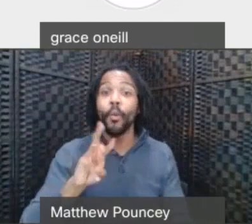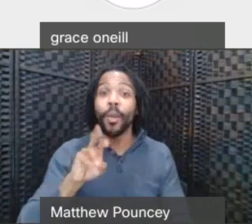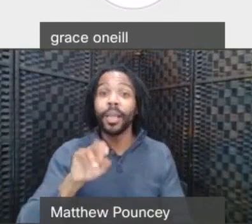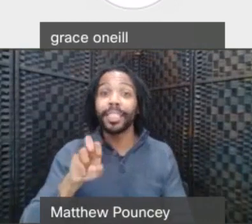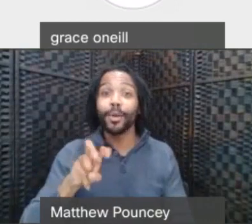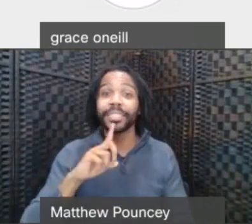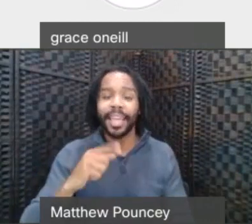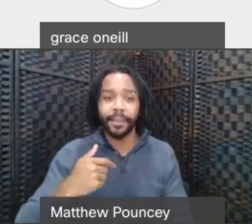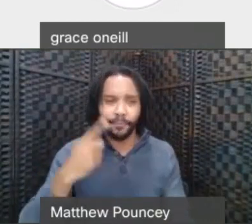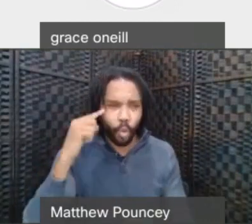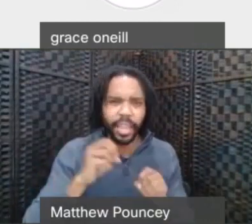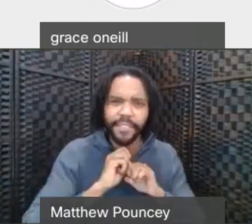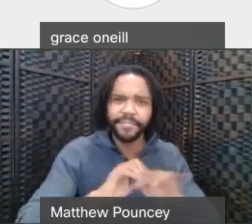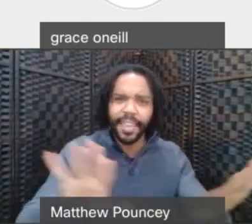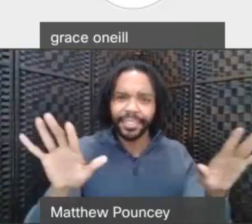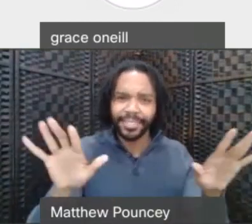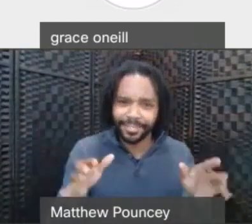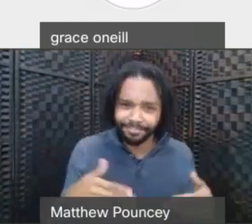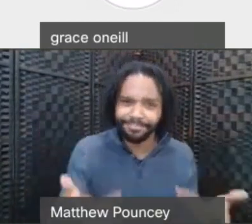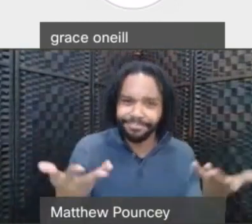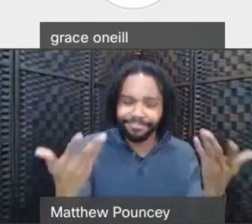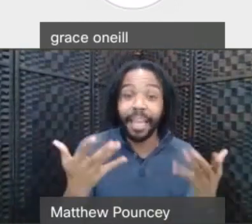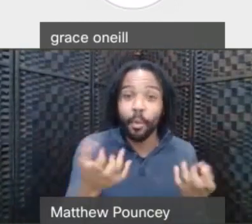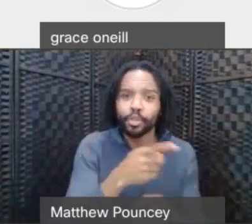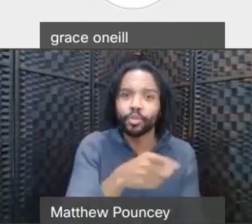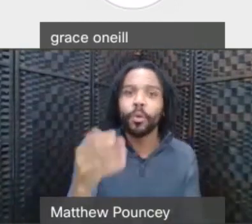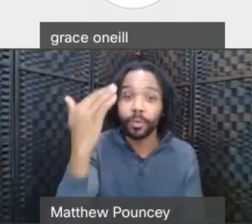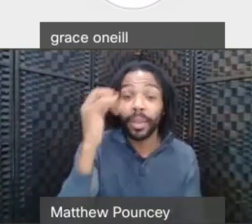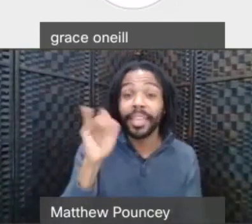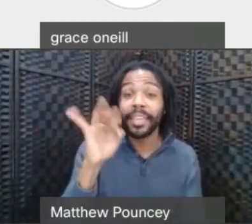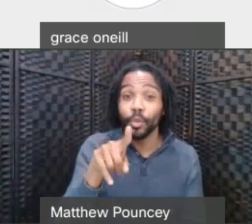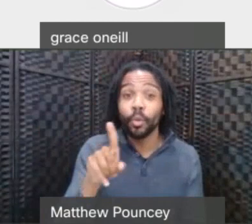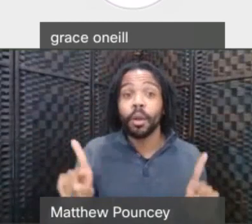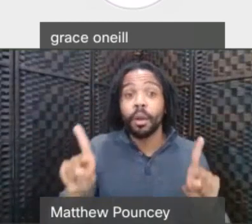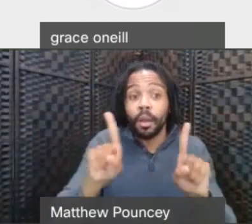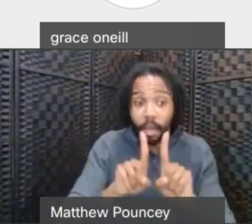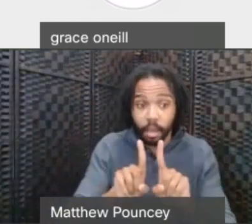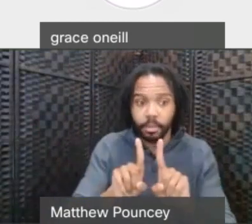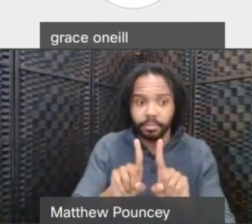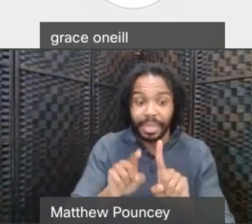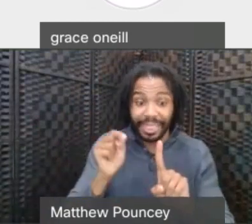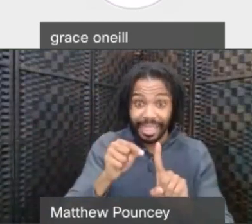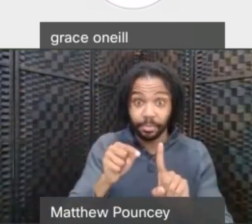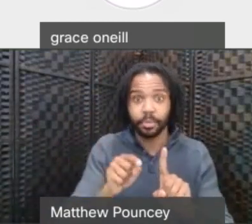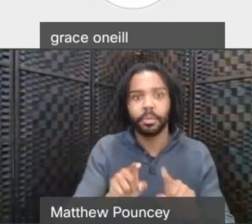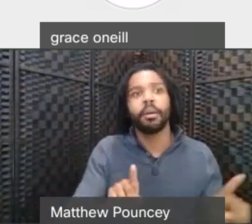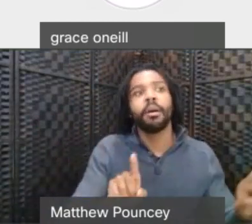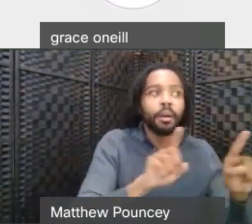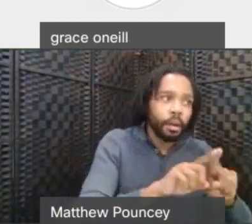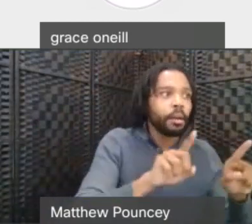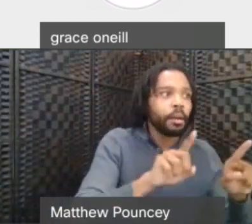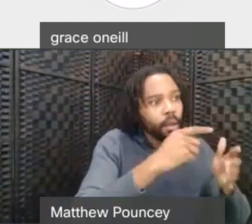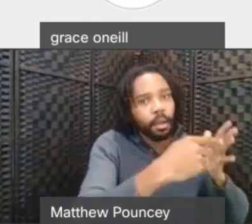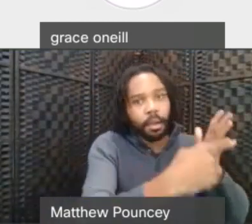the fact that if you came in contact with someone who came in contact with someone who came in contact with a person